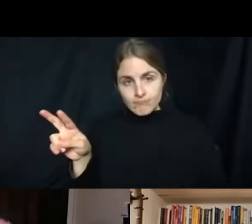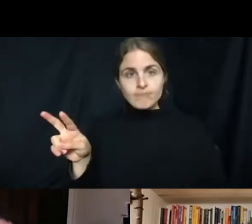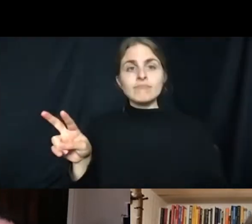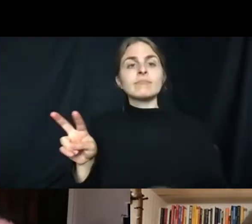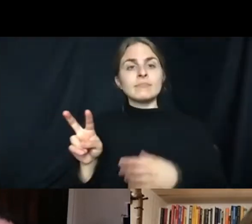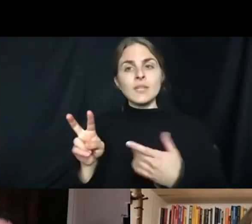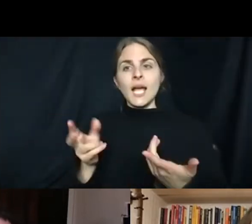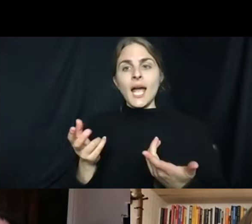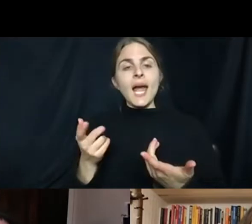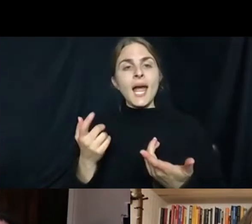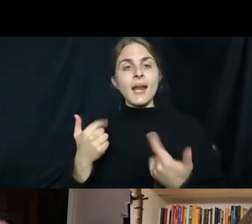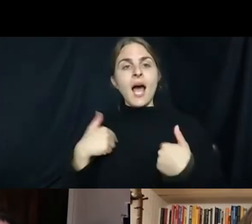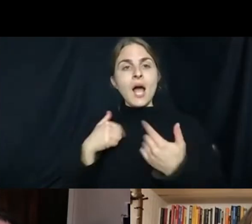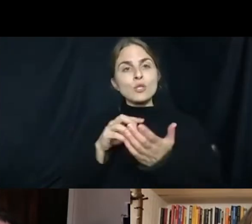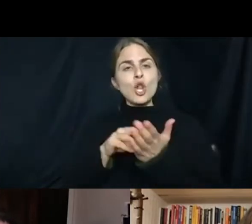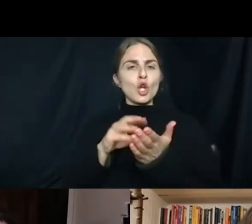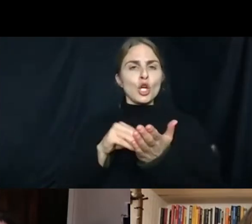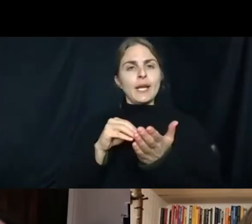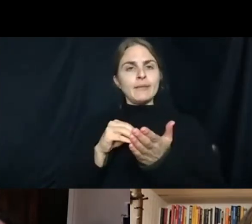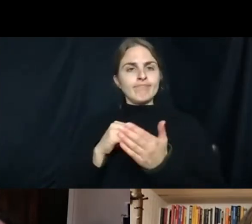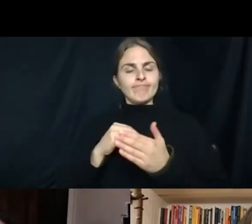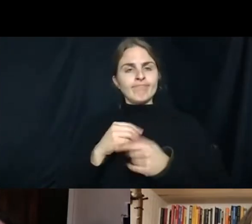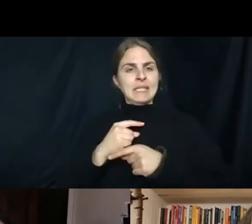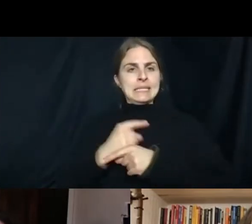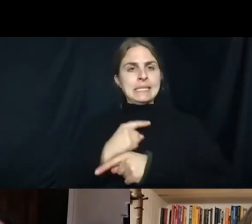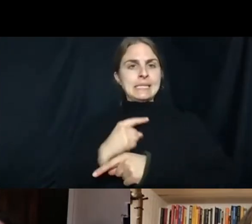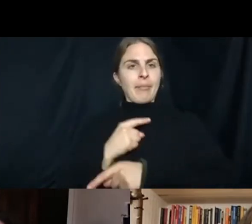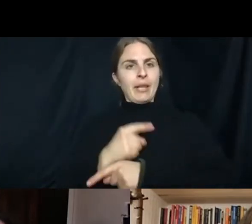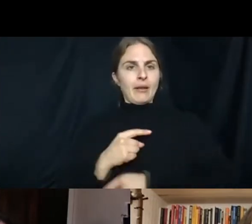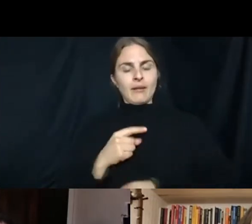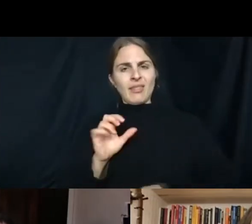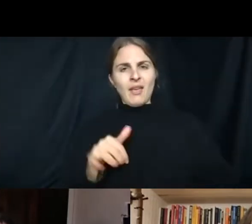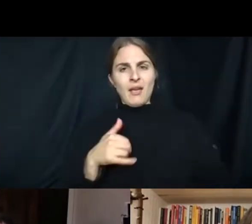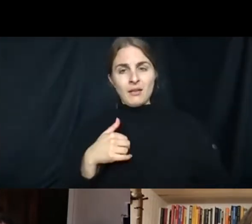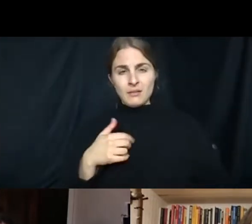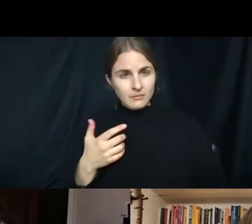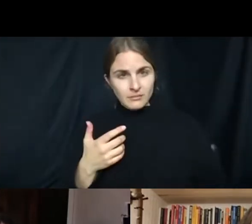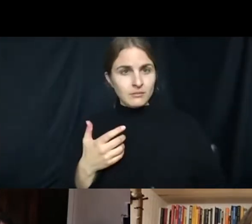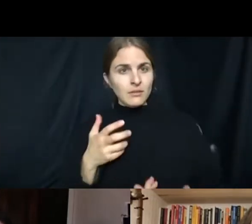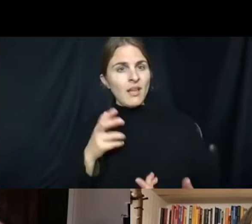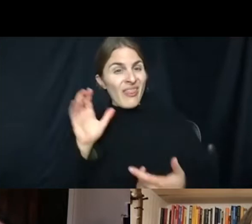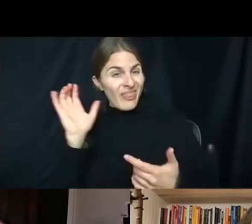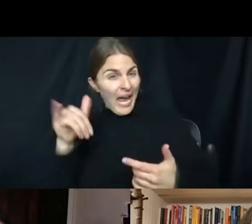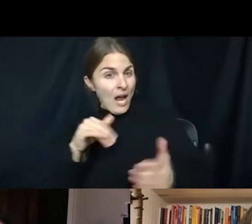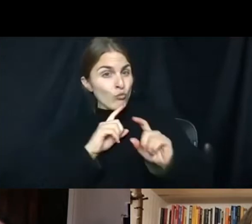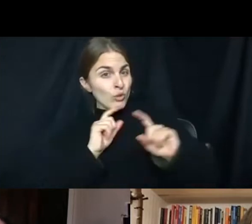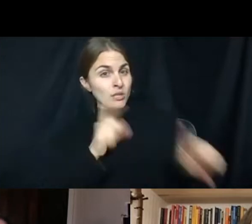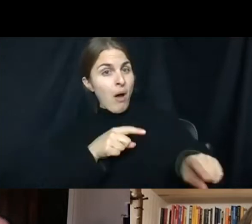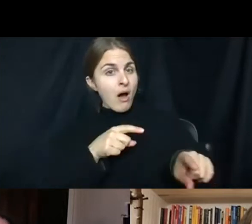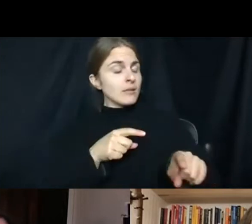And I was learning discipline. And that is the kind of response that would not